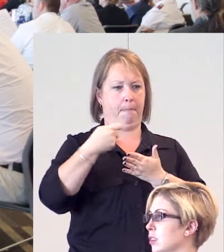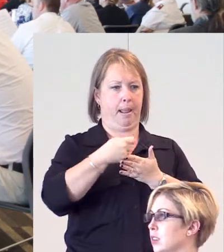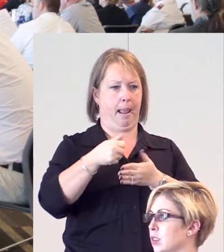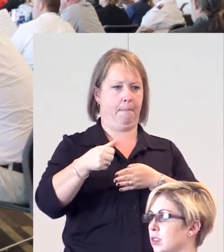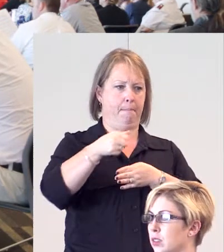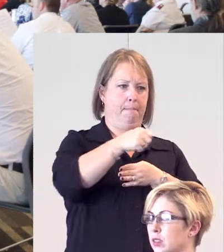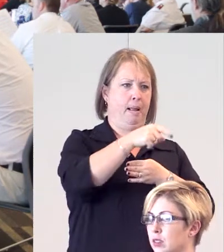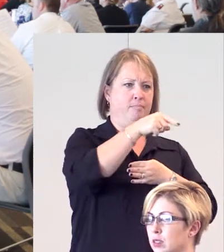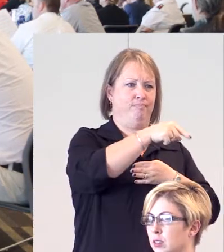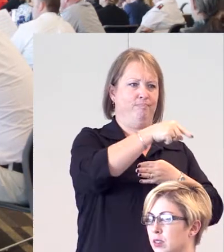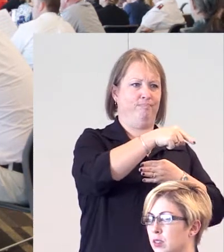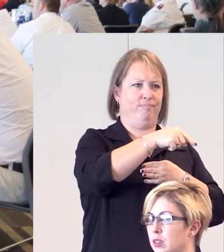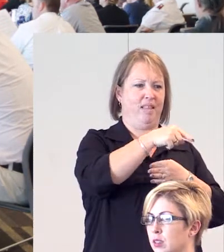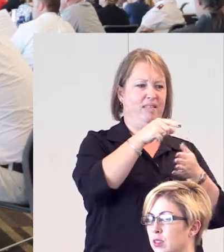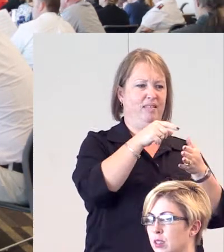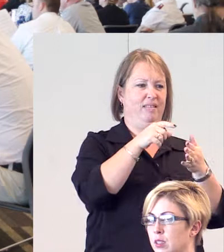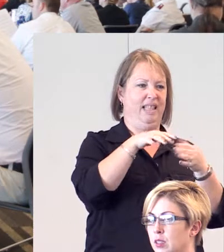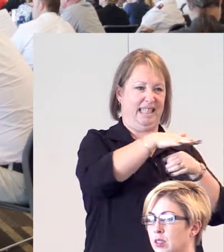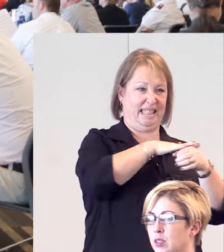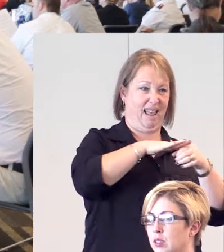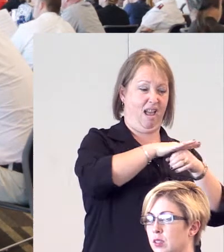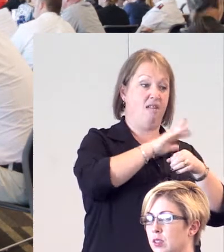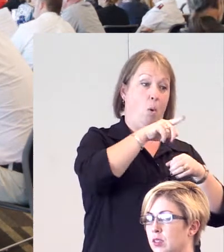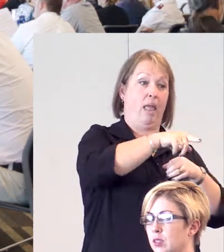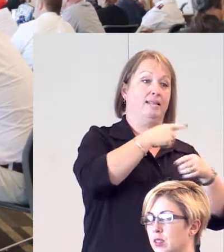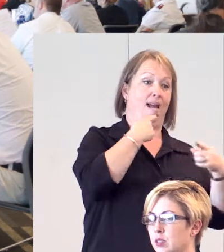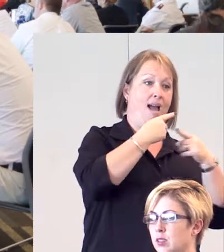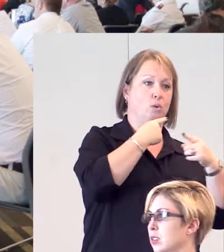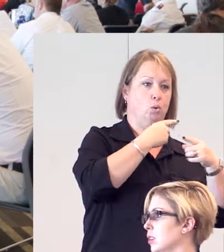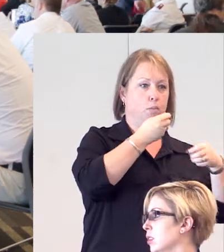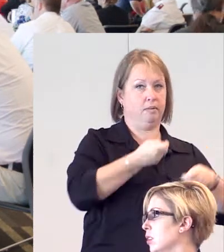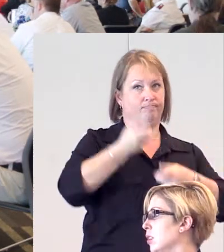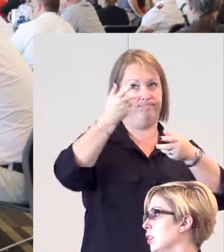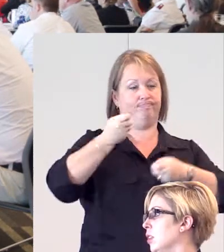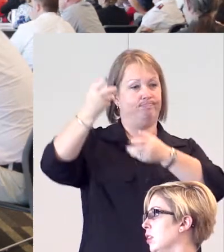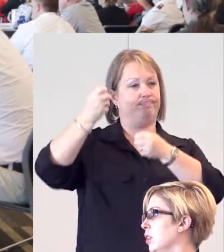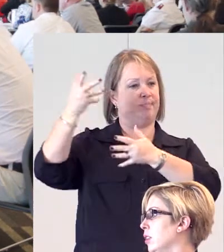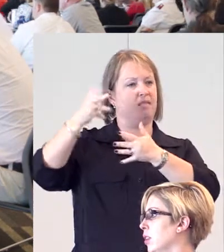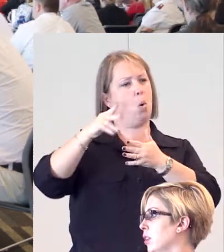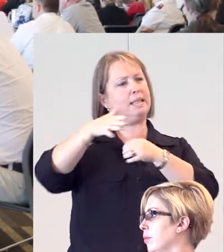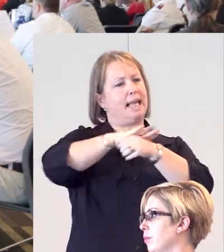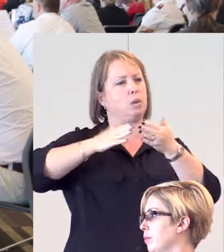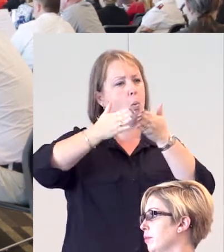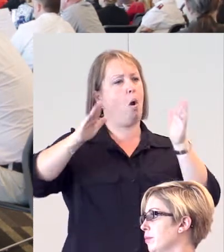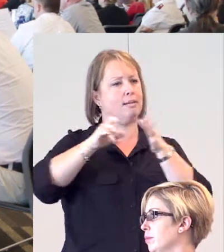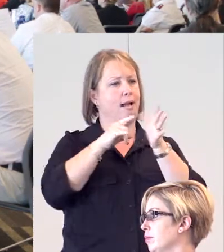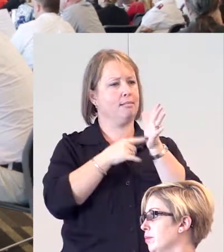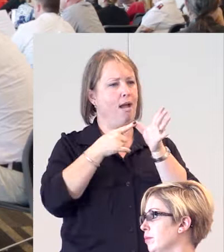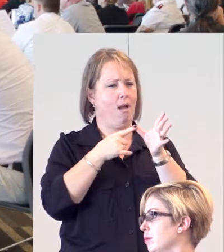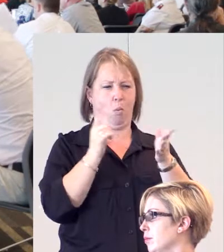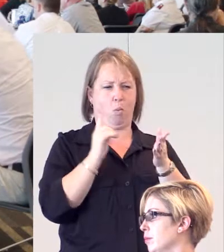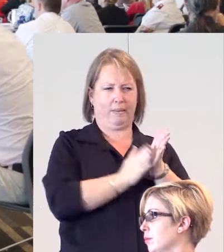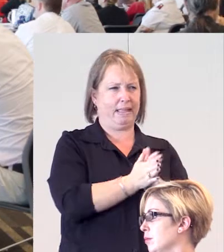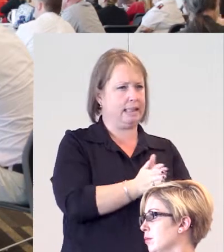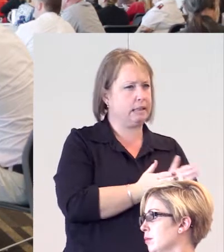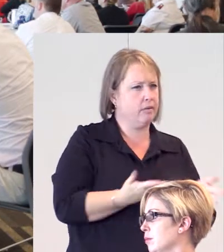that data to be fed up into the kind of sector-wide data? And so what's the incentive? Is